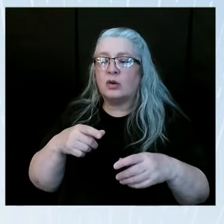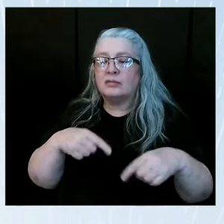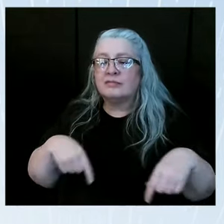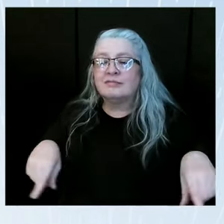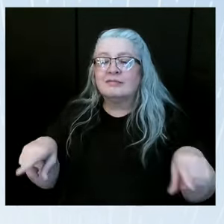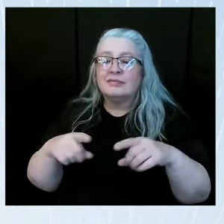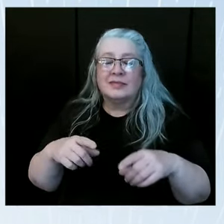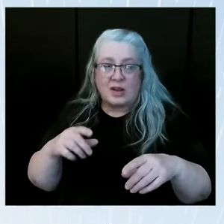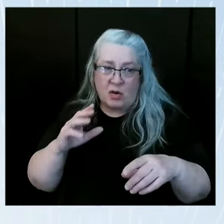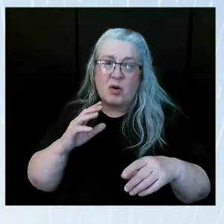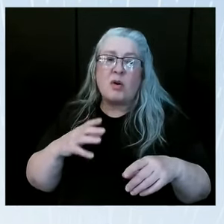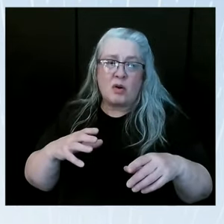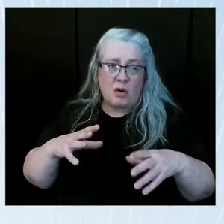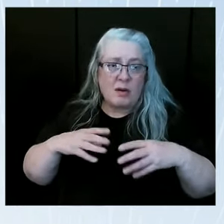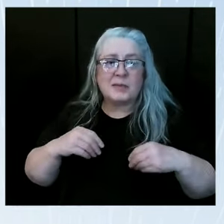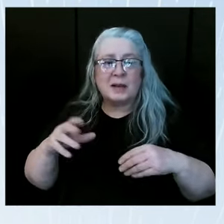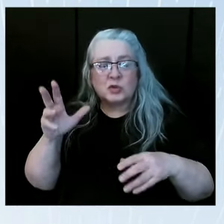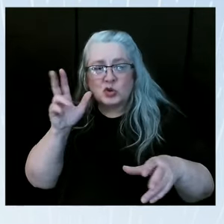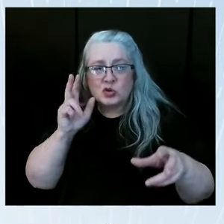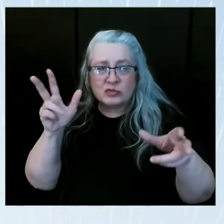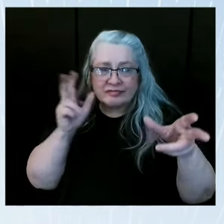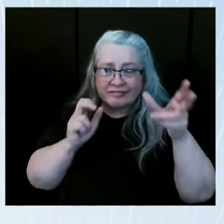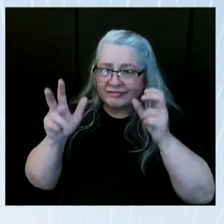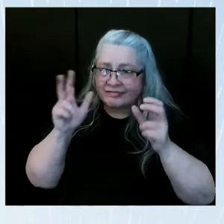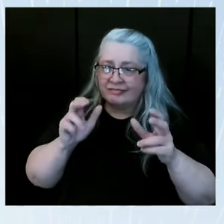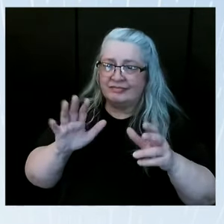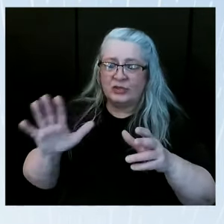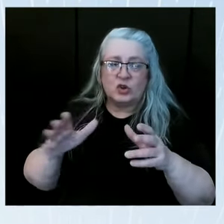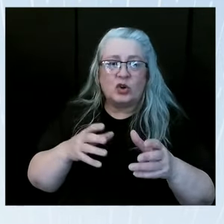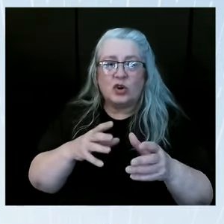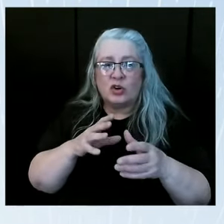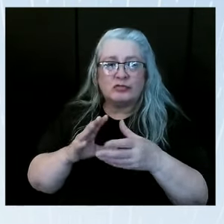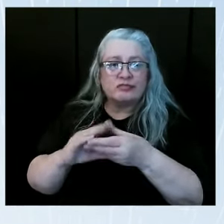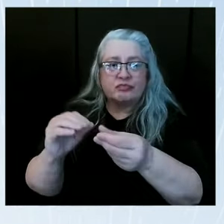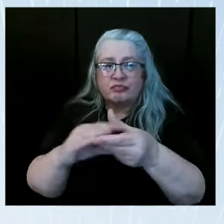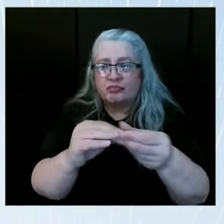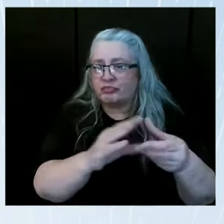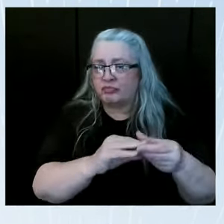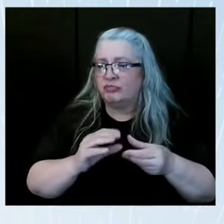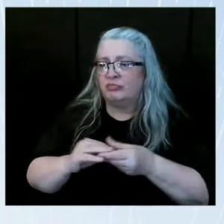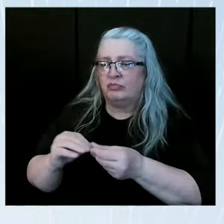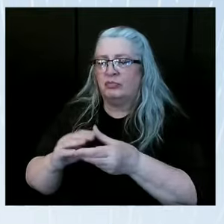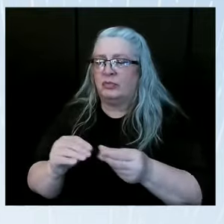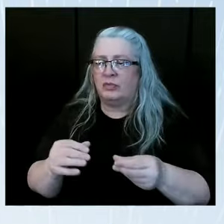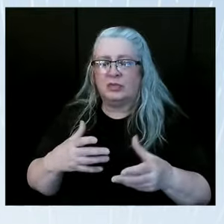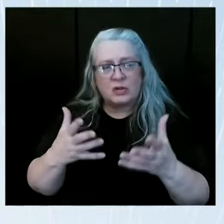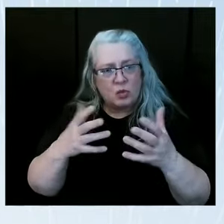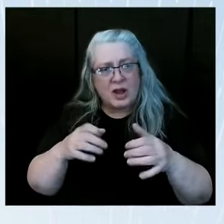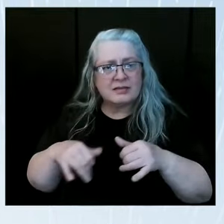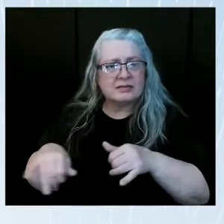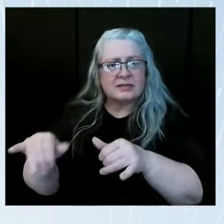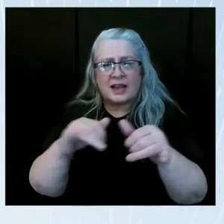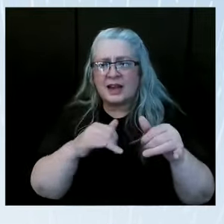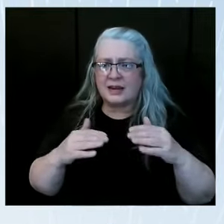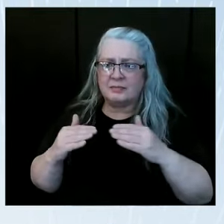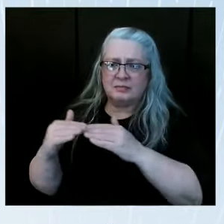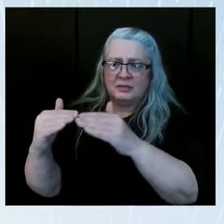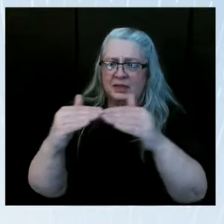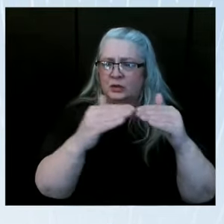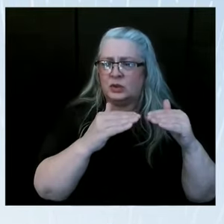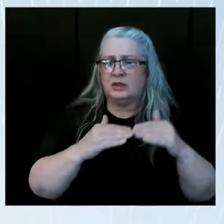communities, and for our common good. Thanks. I really very much appreciate that, and I